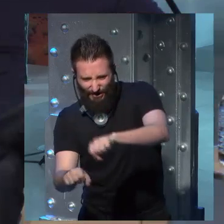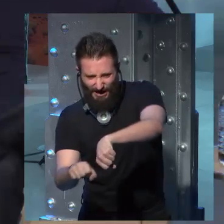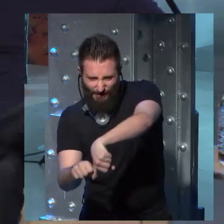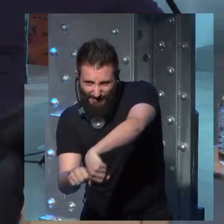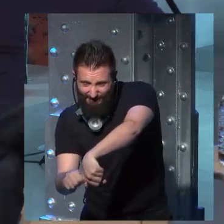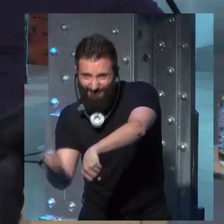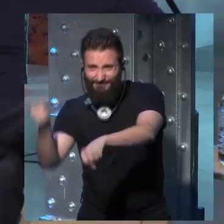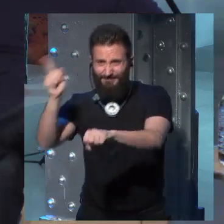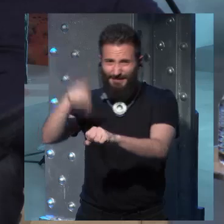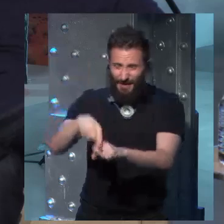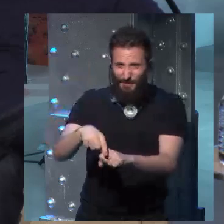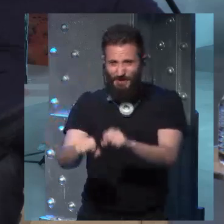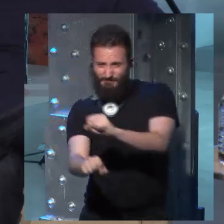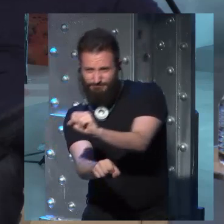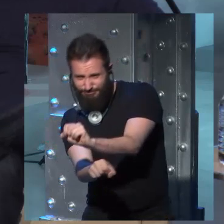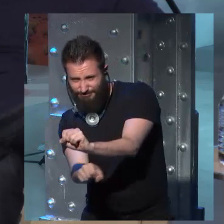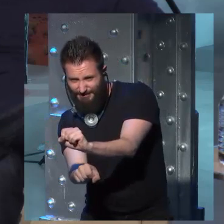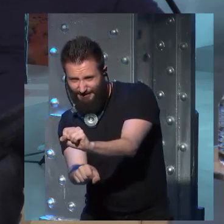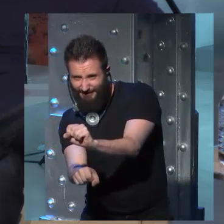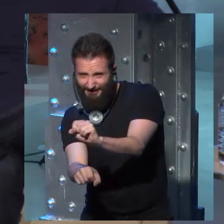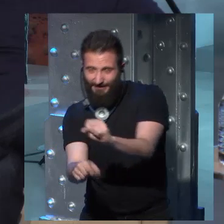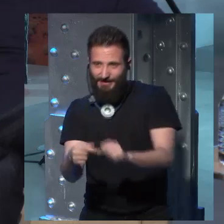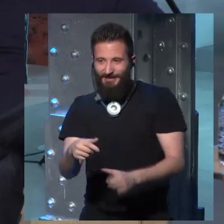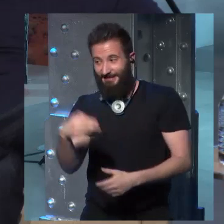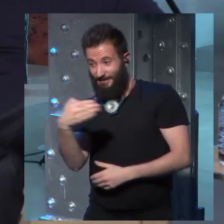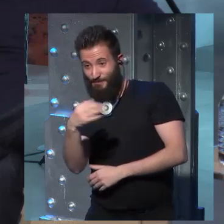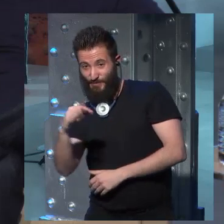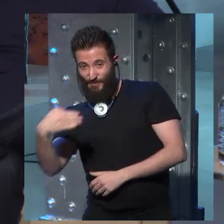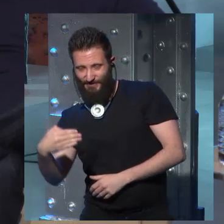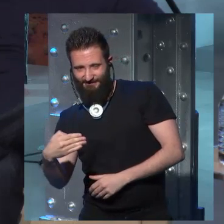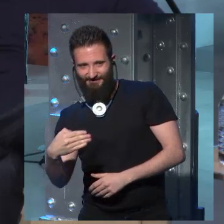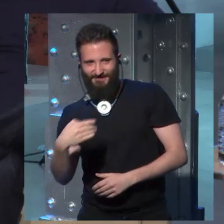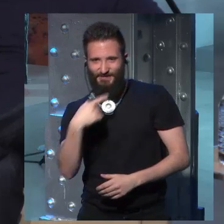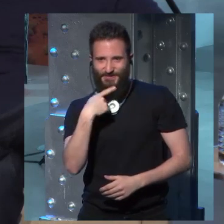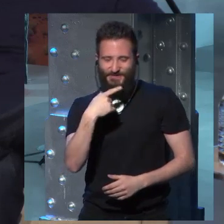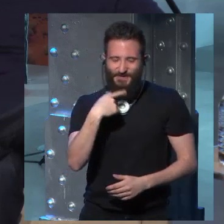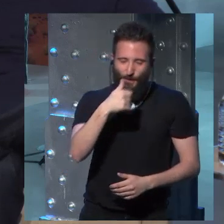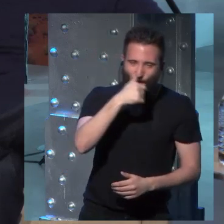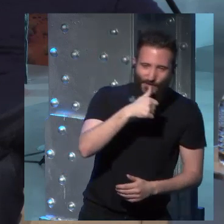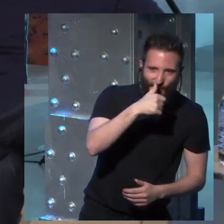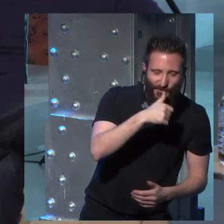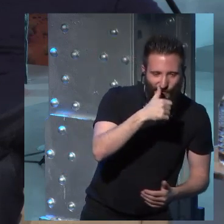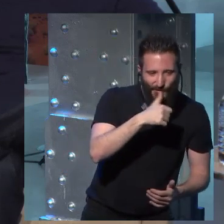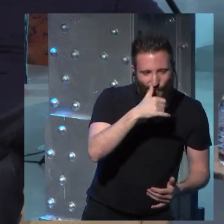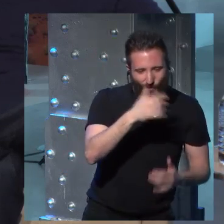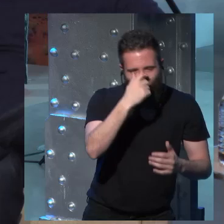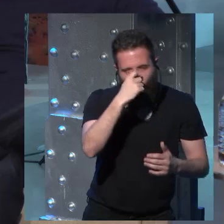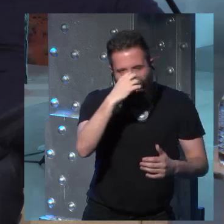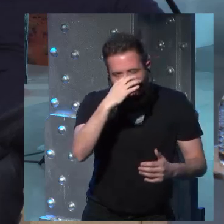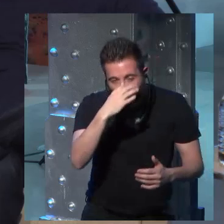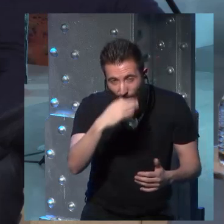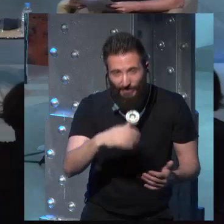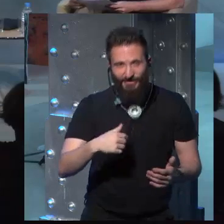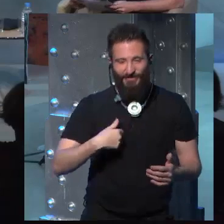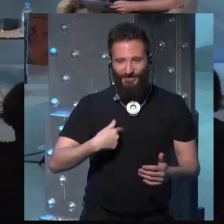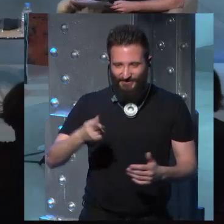him, and Bob starts collecting in the nasal passages. I'm dripping down,